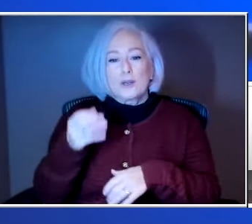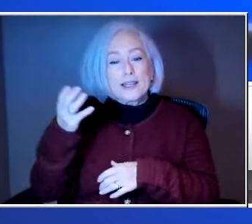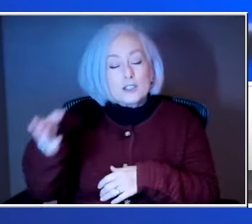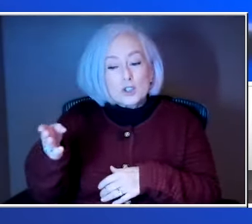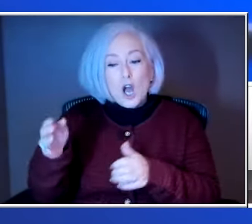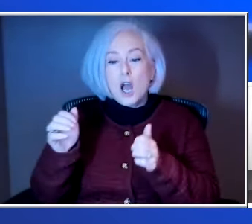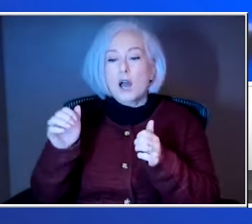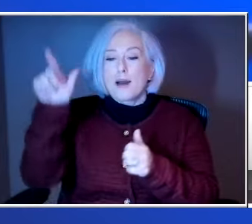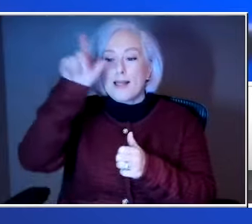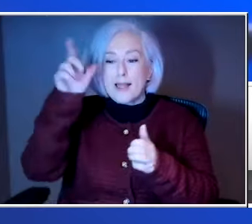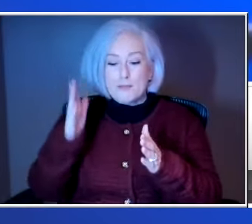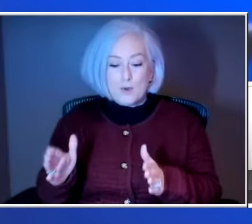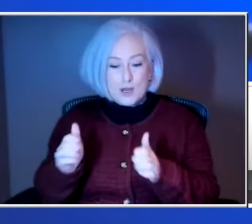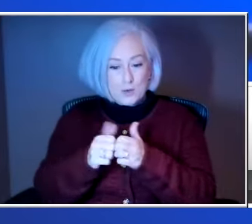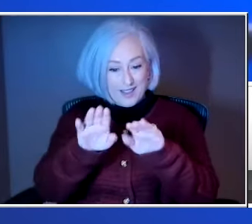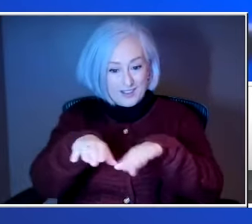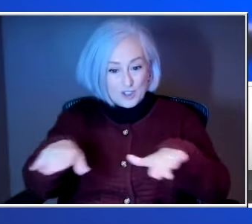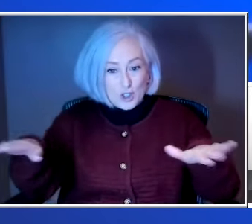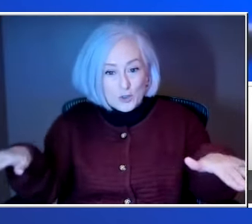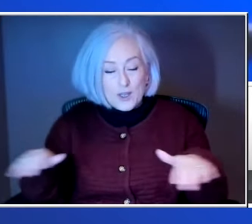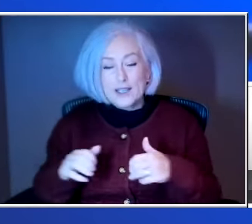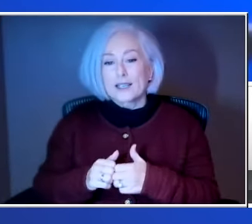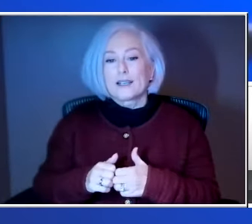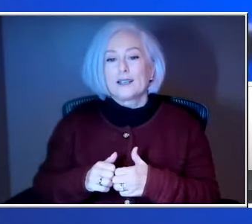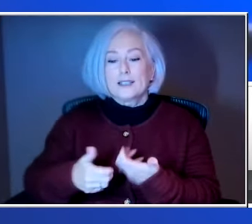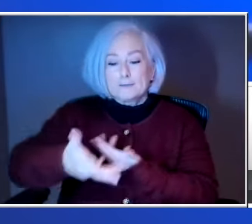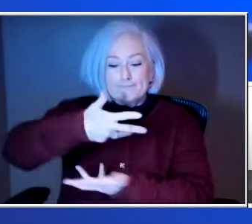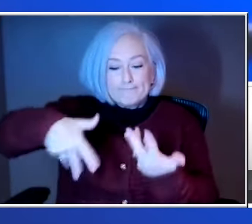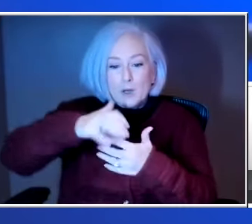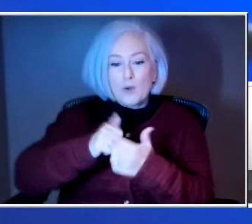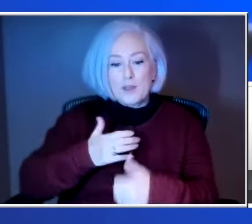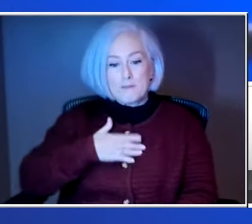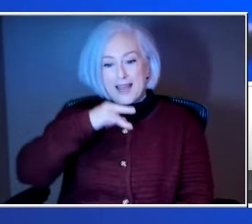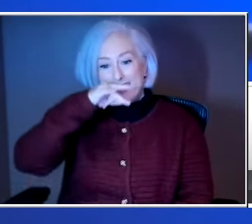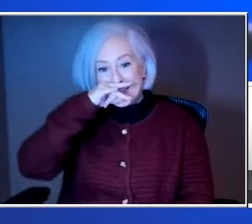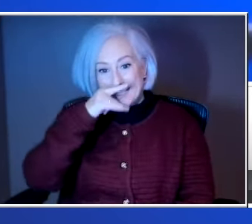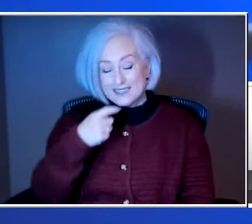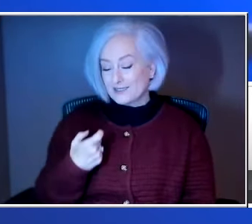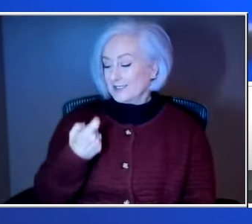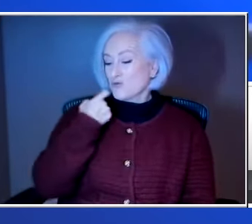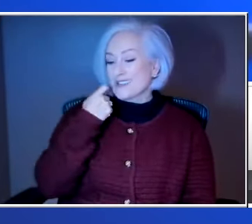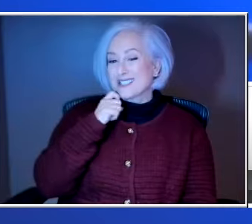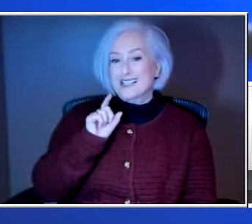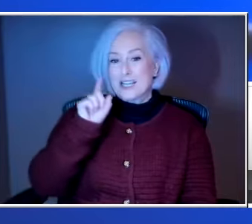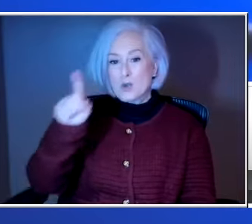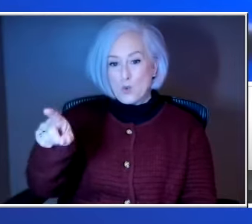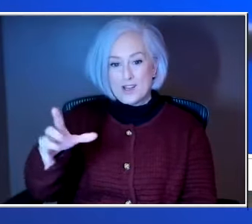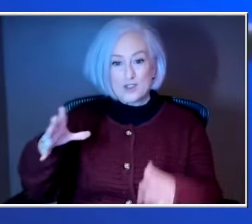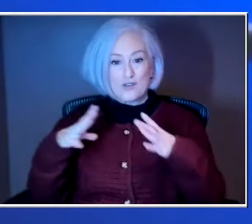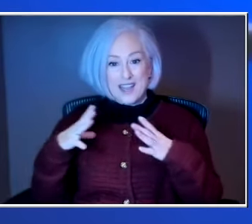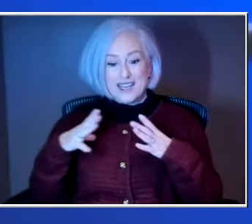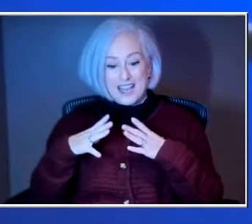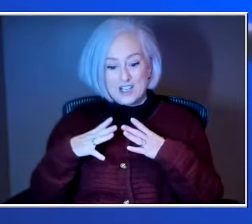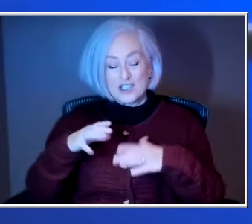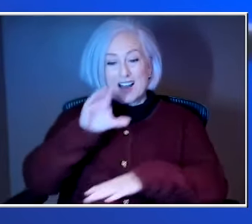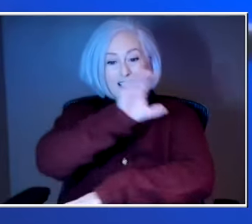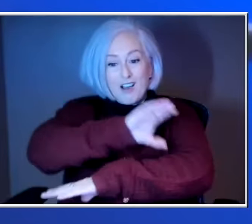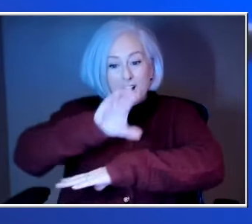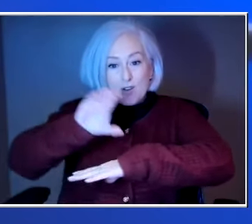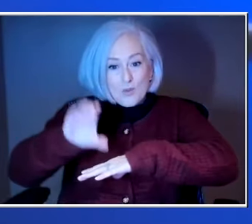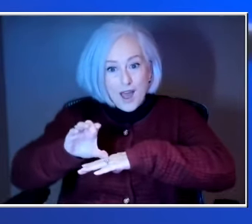school, having time with my own children. We recently went on vacation, and we went out to Colorado, and I was able to do so much hiking with my daughter.